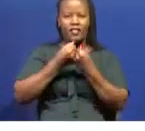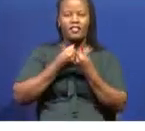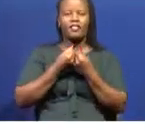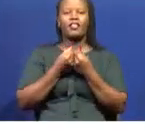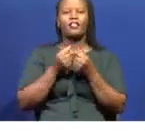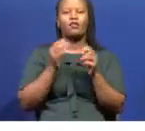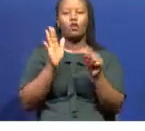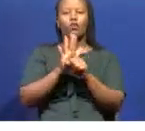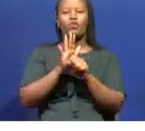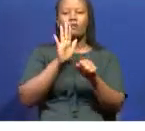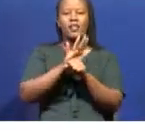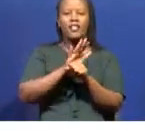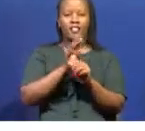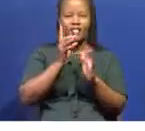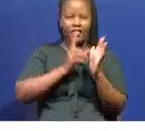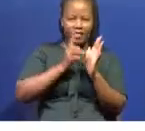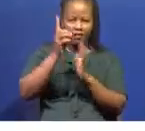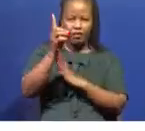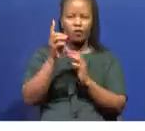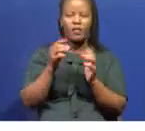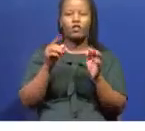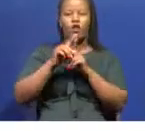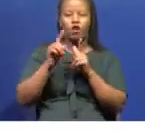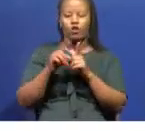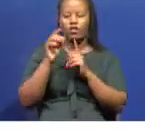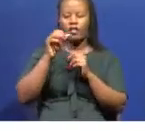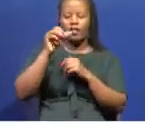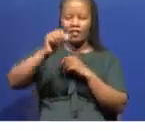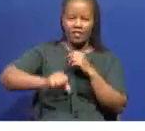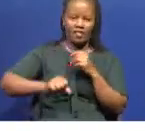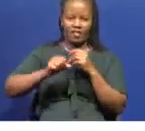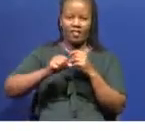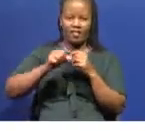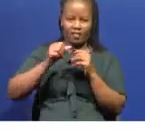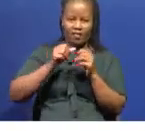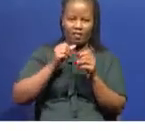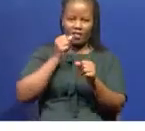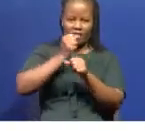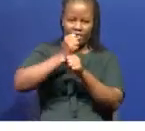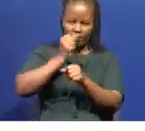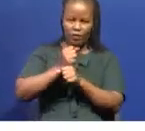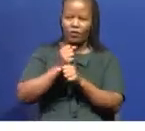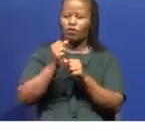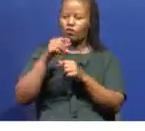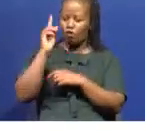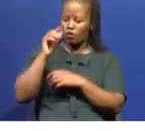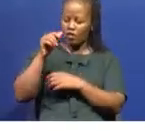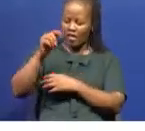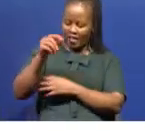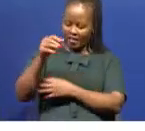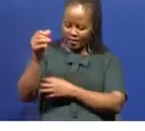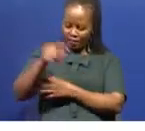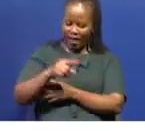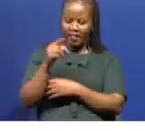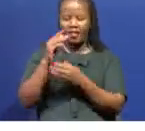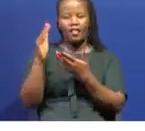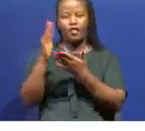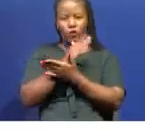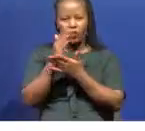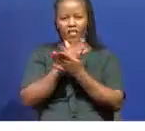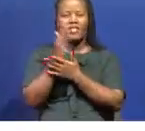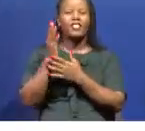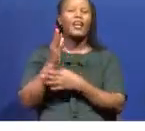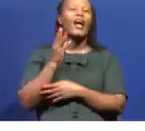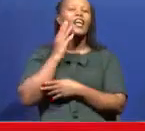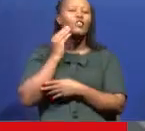Sunshine Development Golf Tour. And she was in South Africa for 2 months early this month, and she's here to share her experiences in this